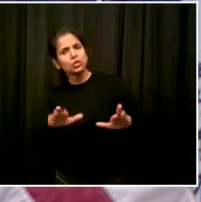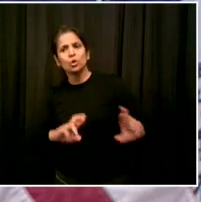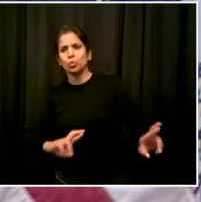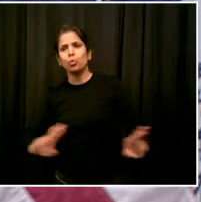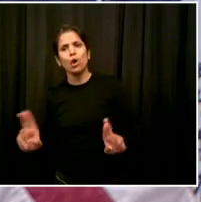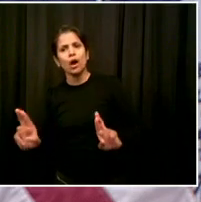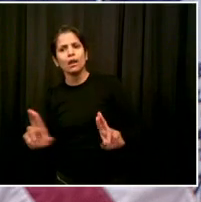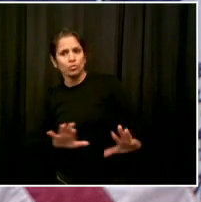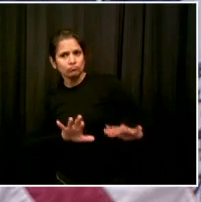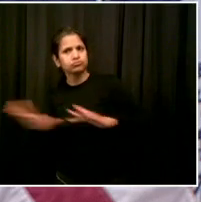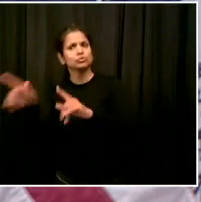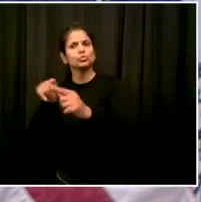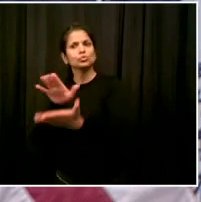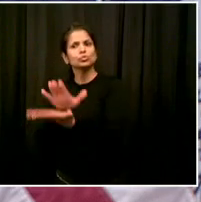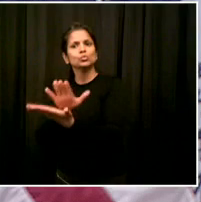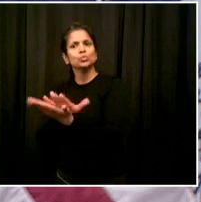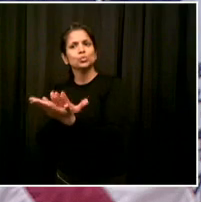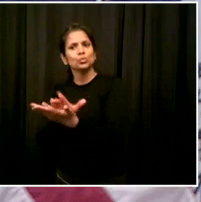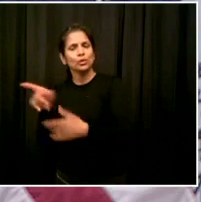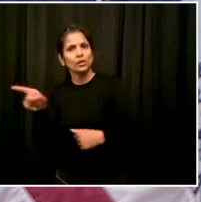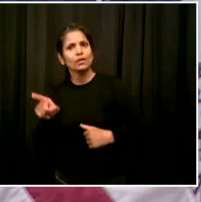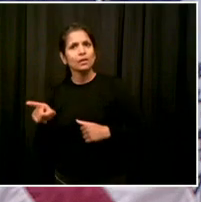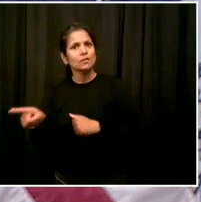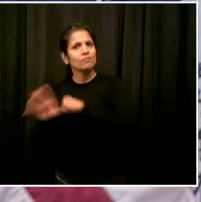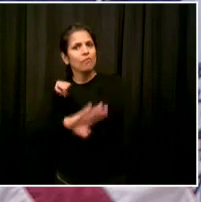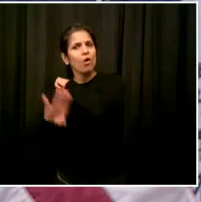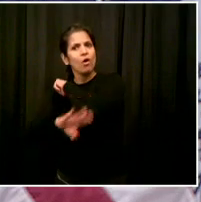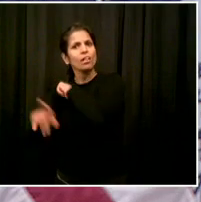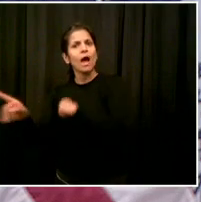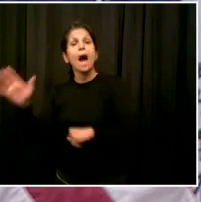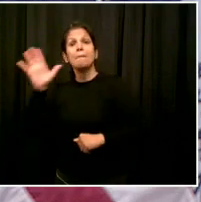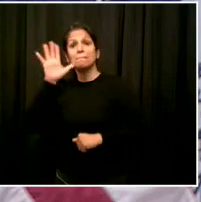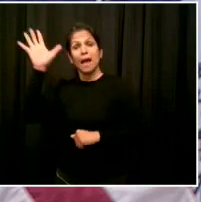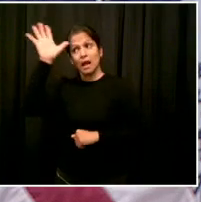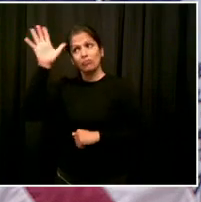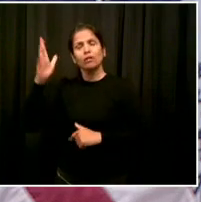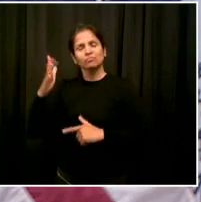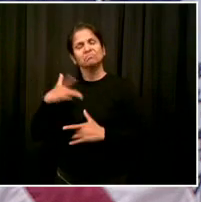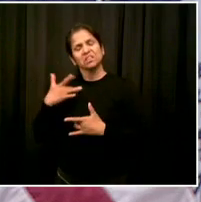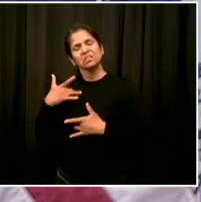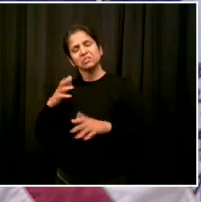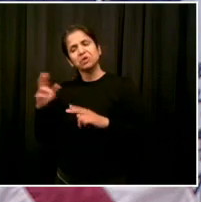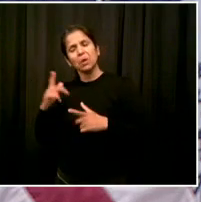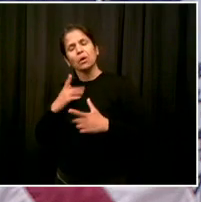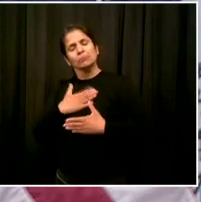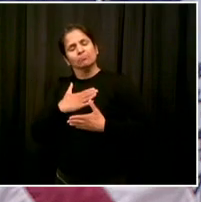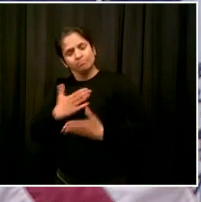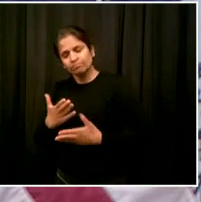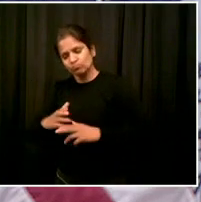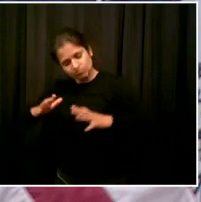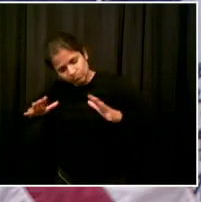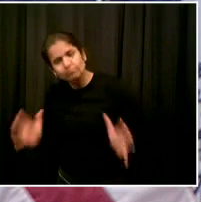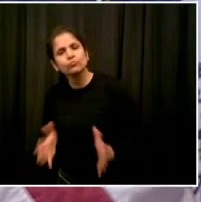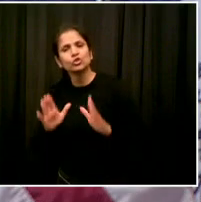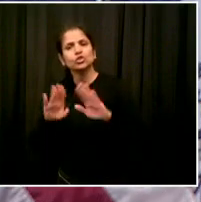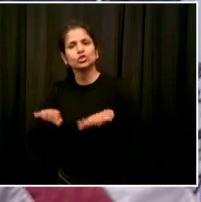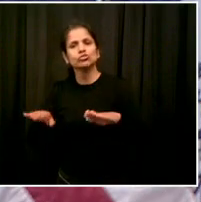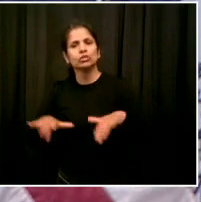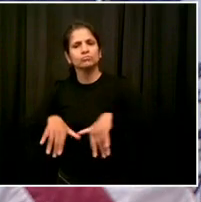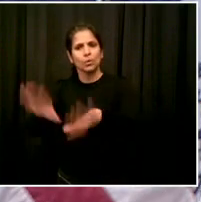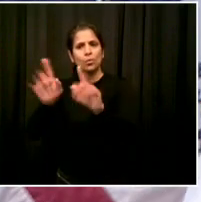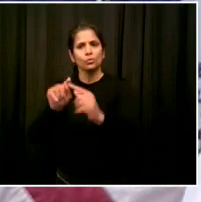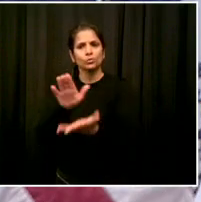ready to embrace that and move forward. Next, we have Ruvain from Hamodia. Good morning, Mr.